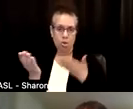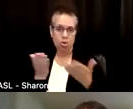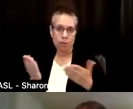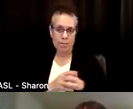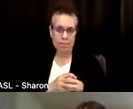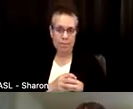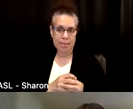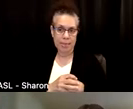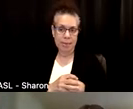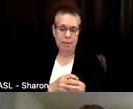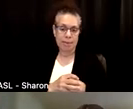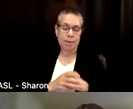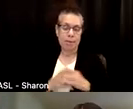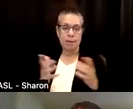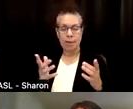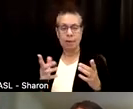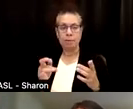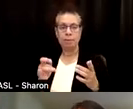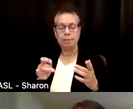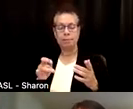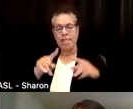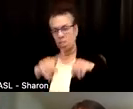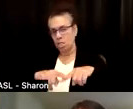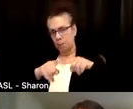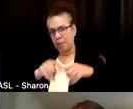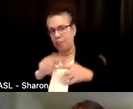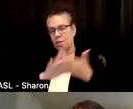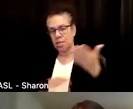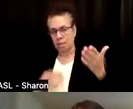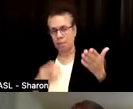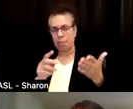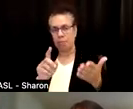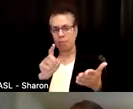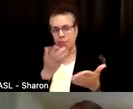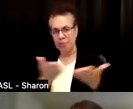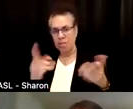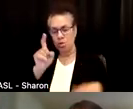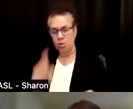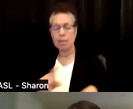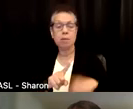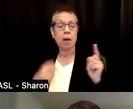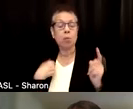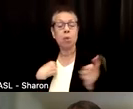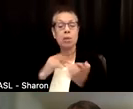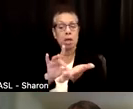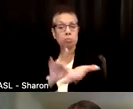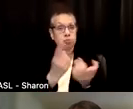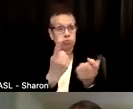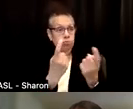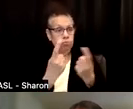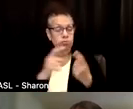can affect whether we would be able to take a case, but we definitely can do an intake and see if it's something that we can advise or